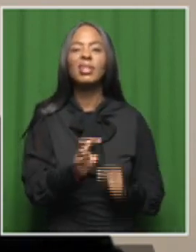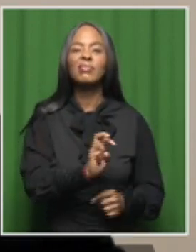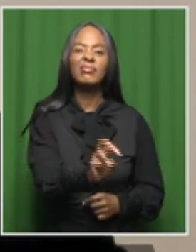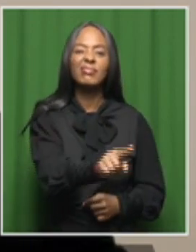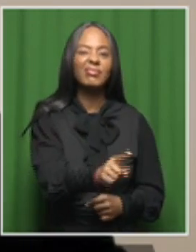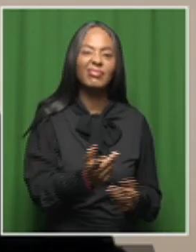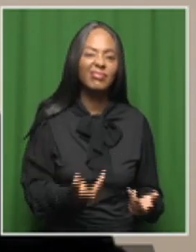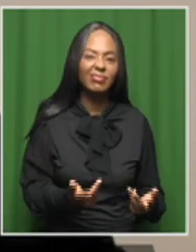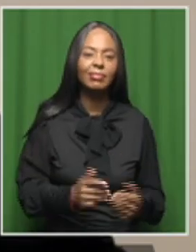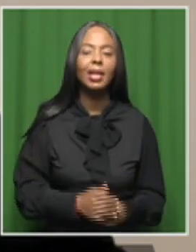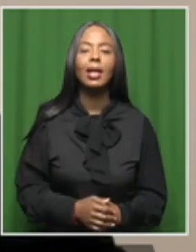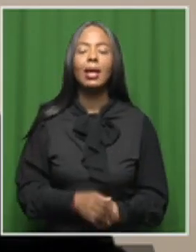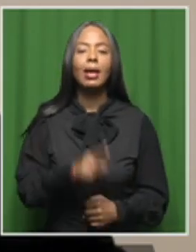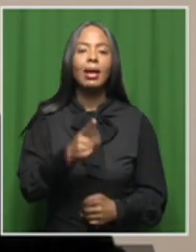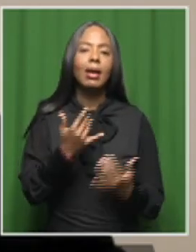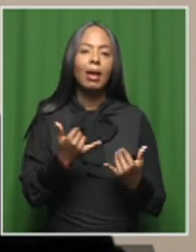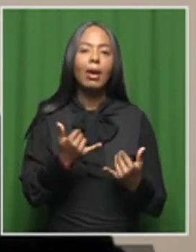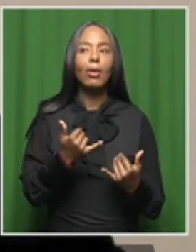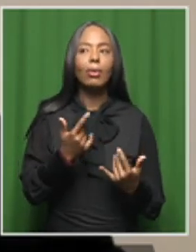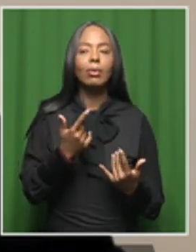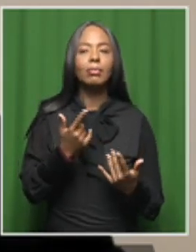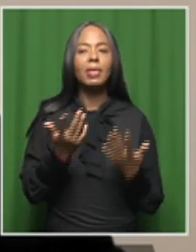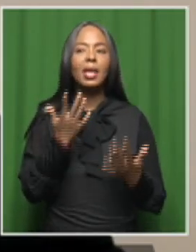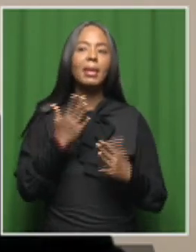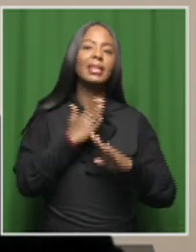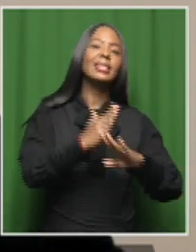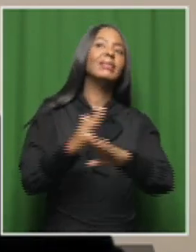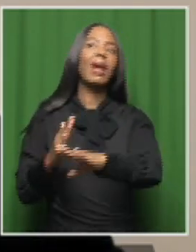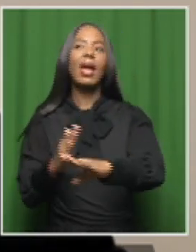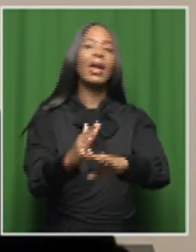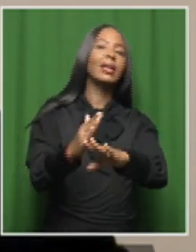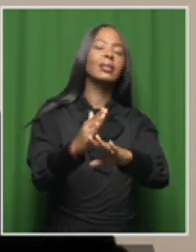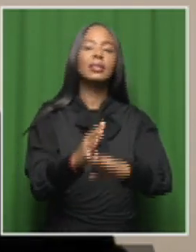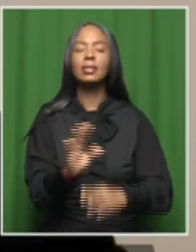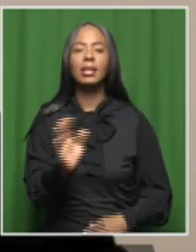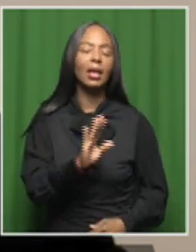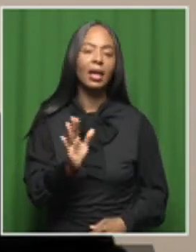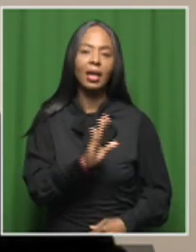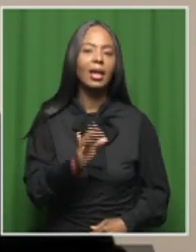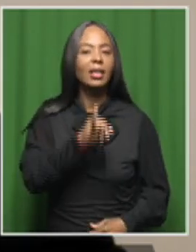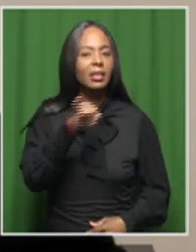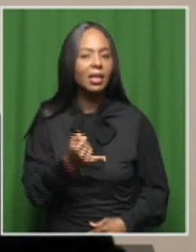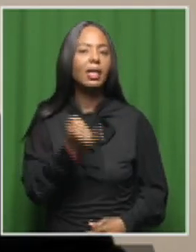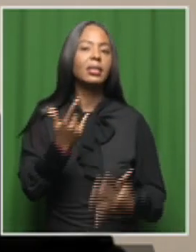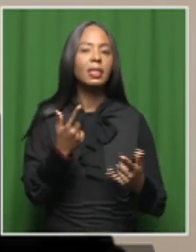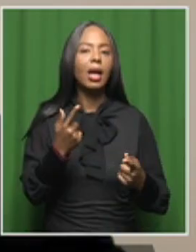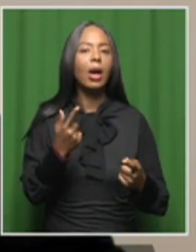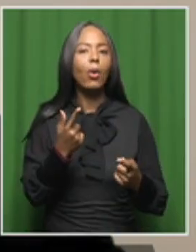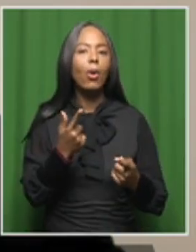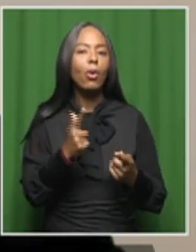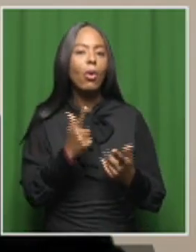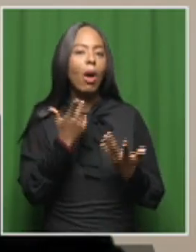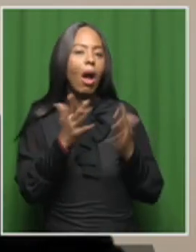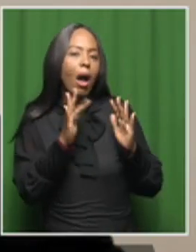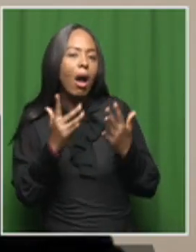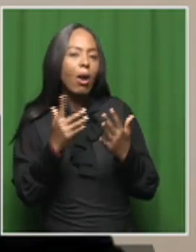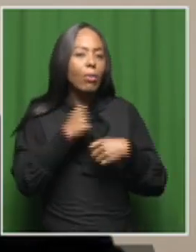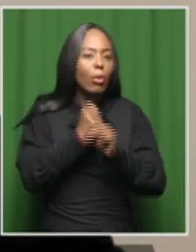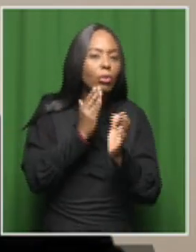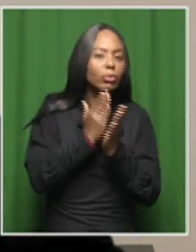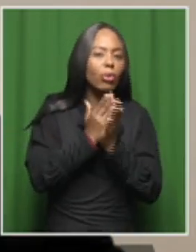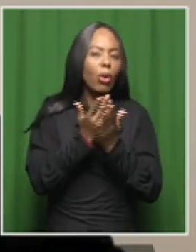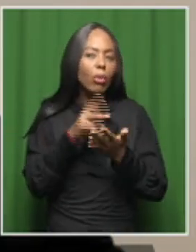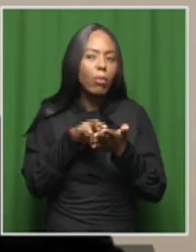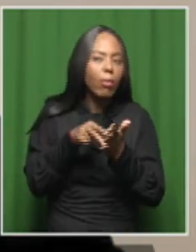surface where you can go about, just being defensive. I think you need to have a good attacking option as well. So you have to marry the two. I